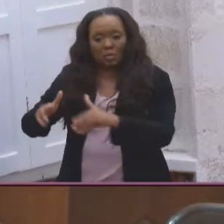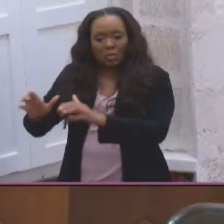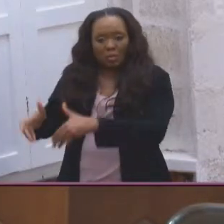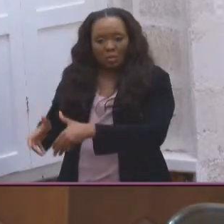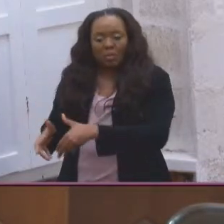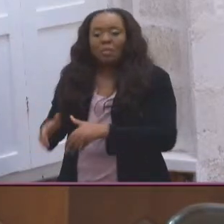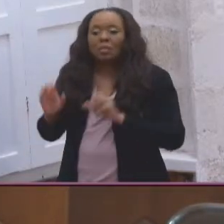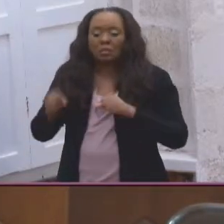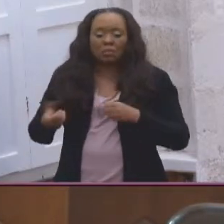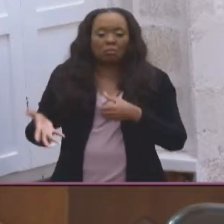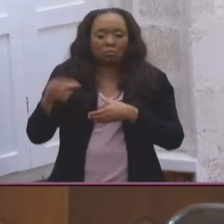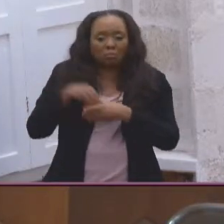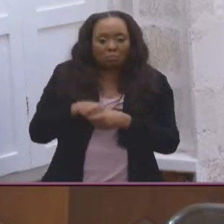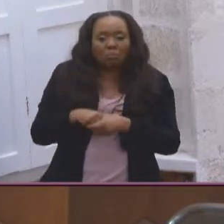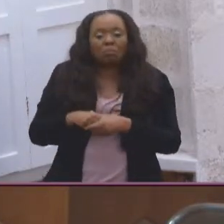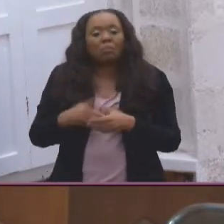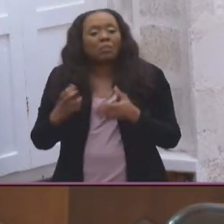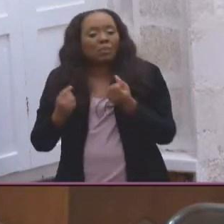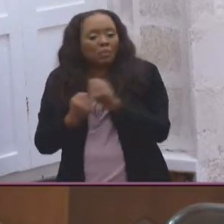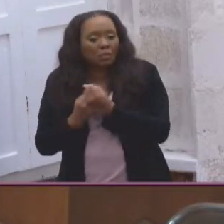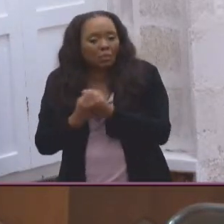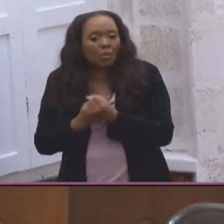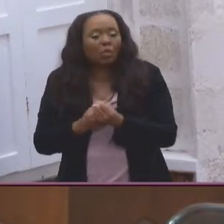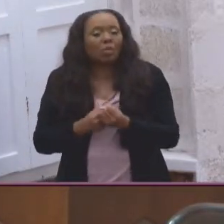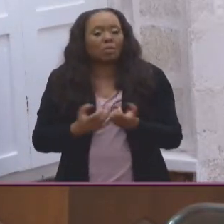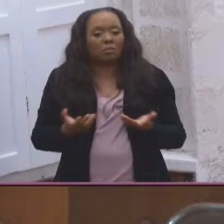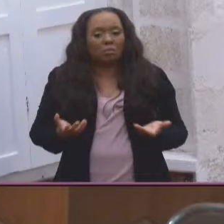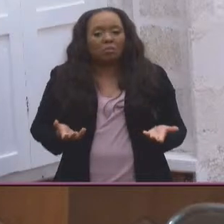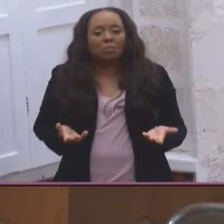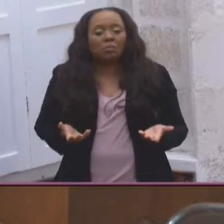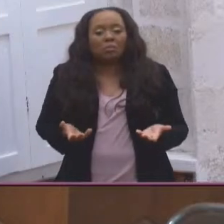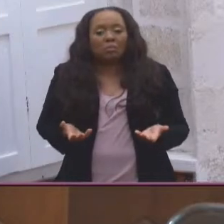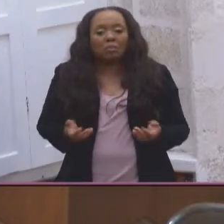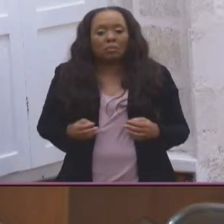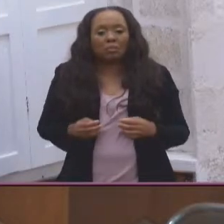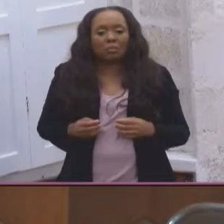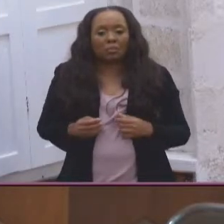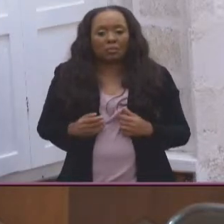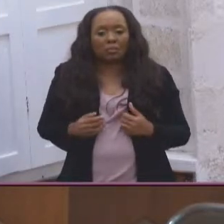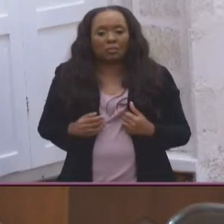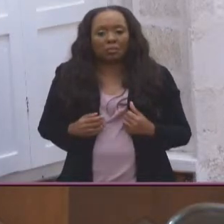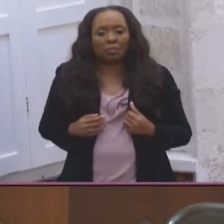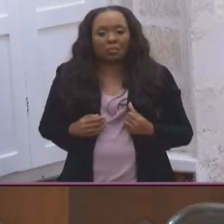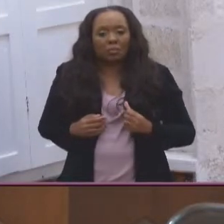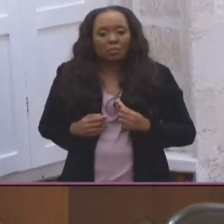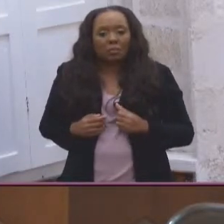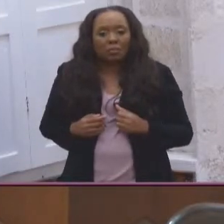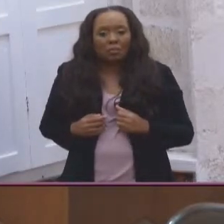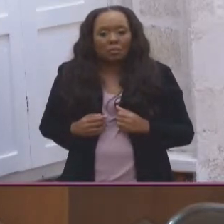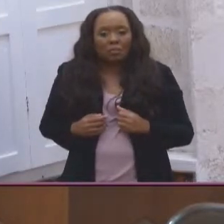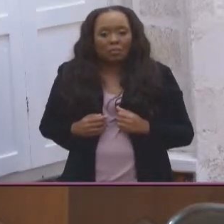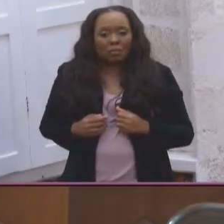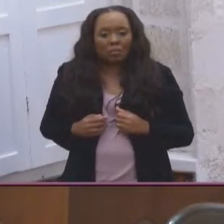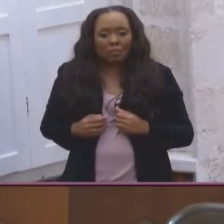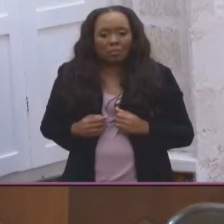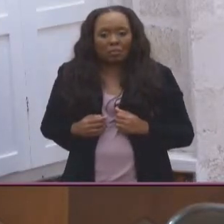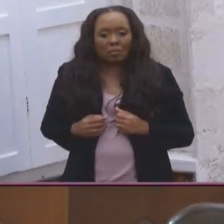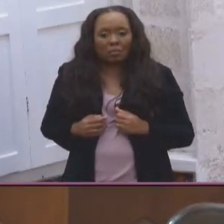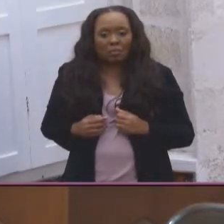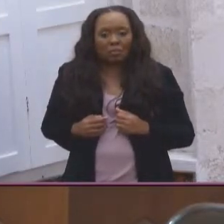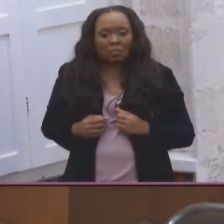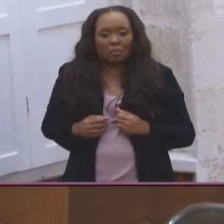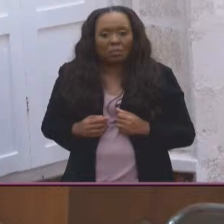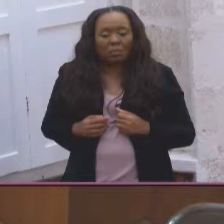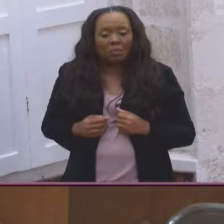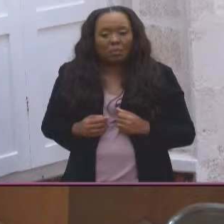help the ministry and the government with respect to the management. But I also want to speak to the issue of cleanliness.